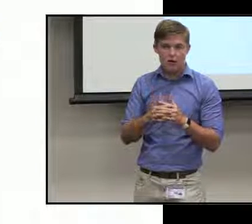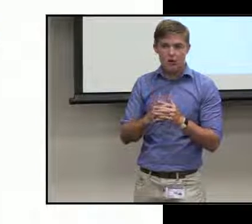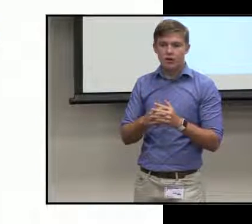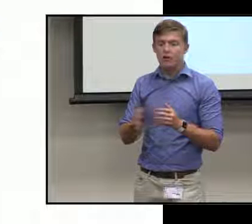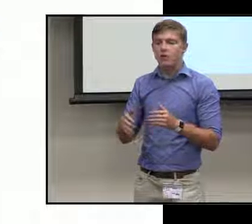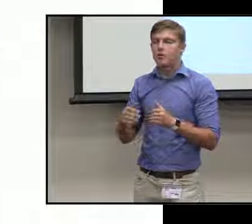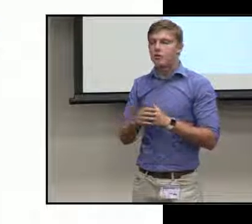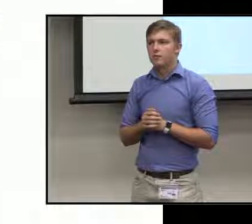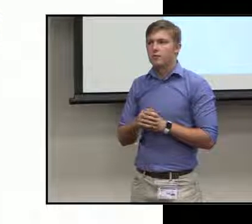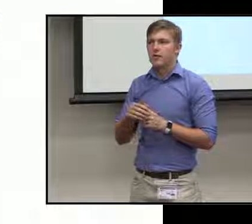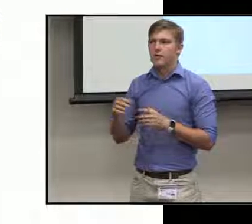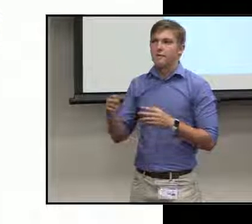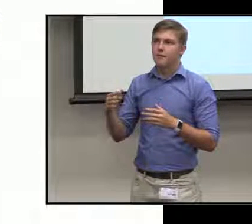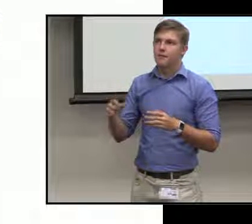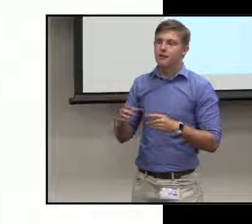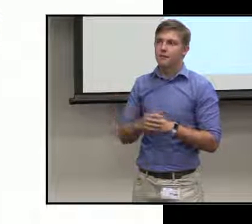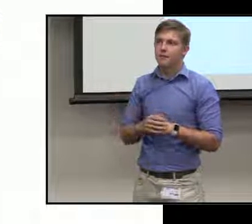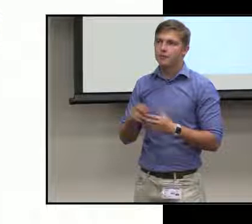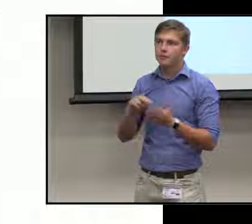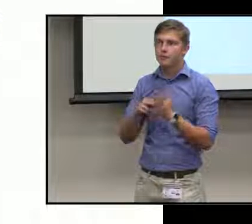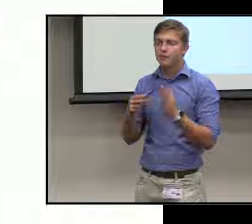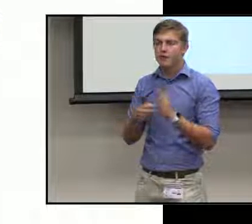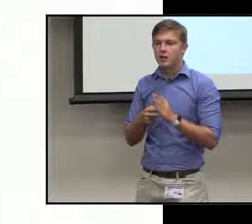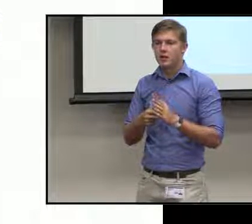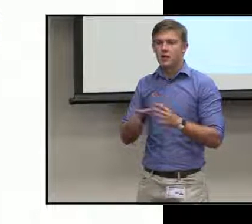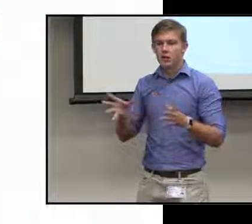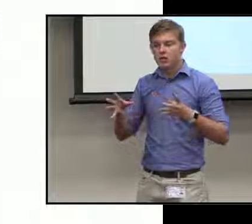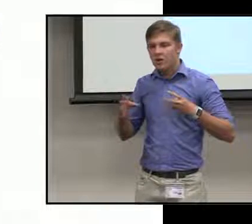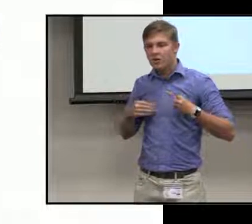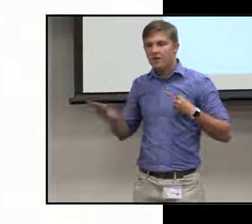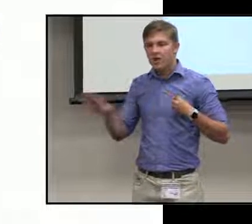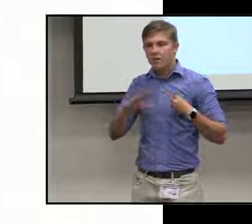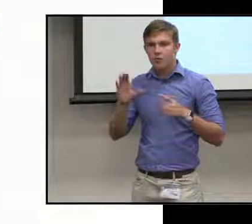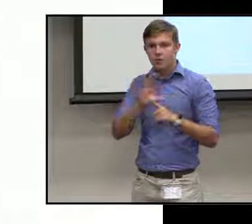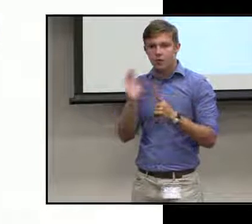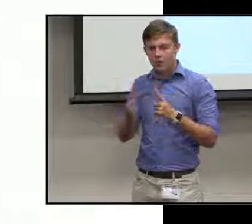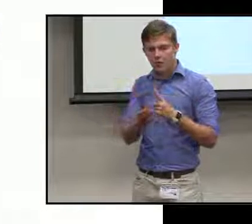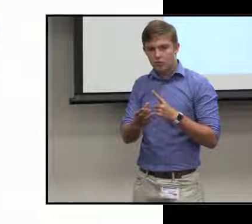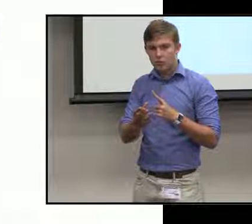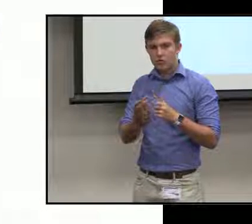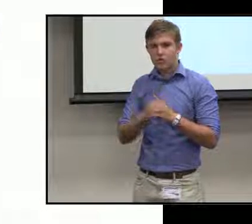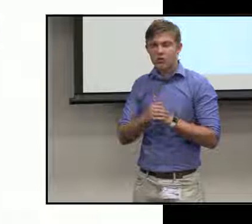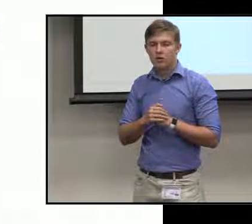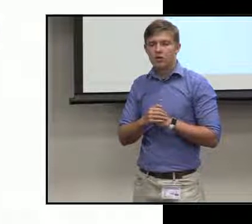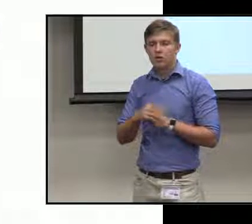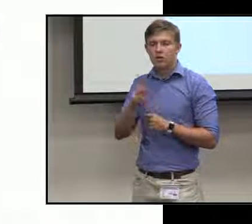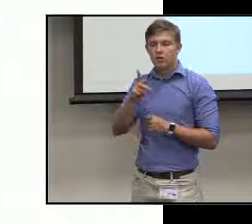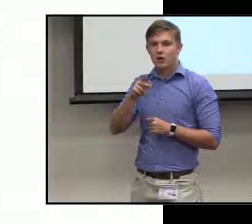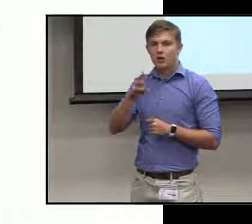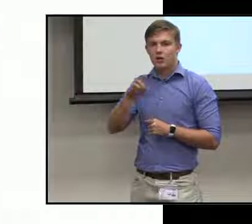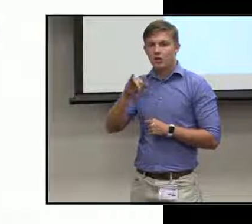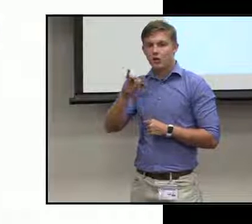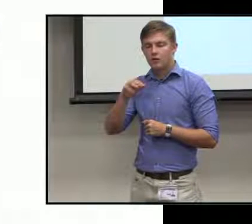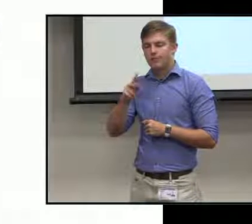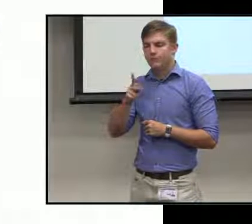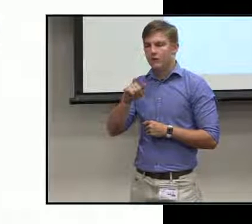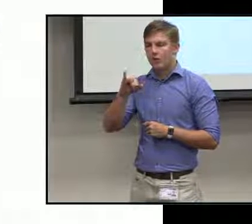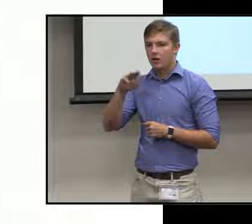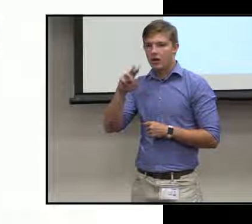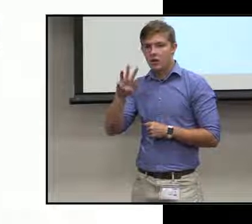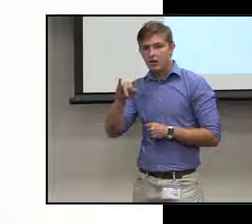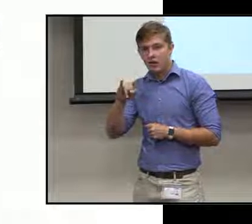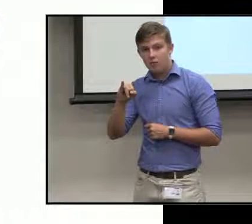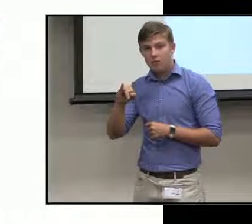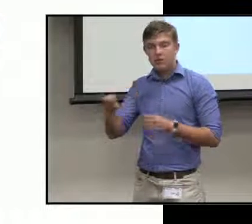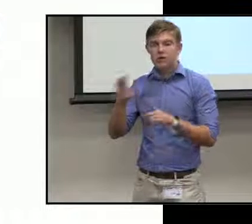their culture. I'm talking about the KIWI culture. I'm not talking about the church culture, first of all. I'm talking about KIWI culture. Become a